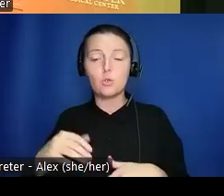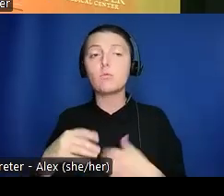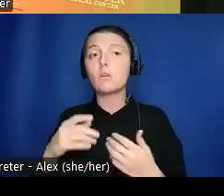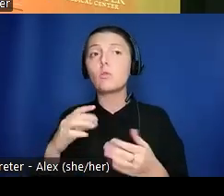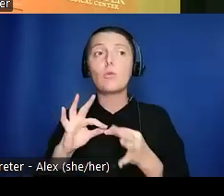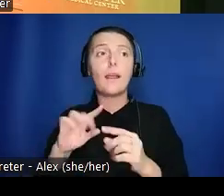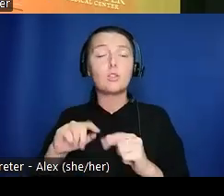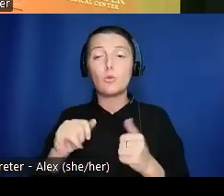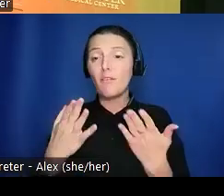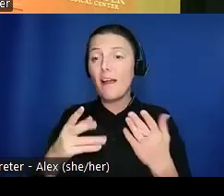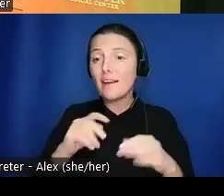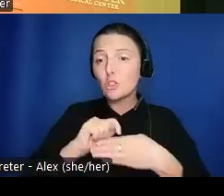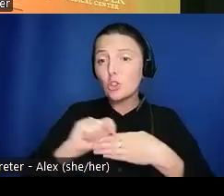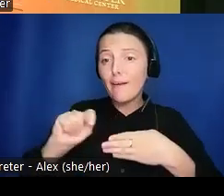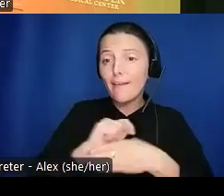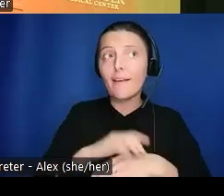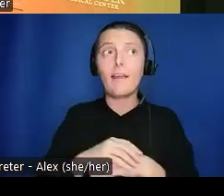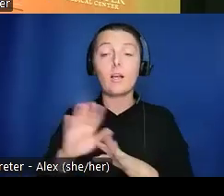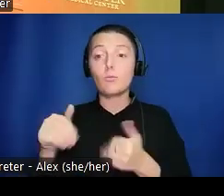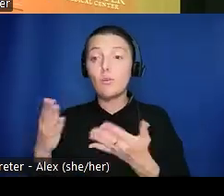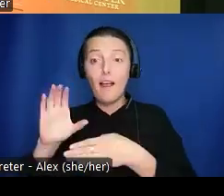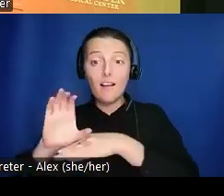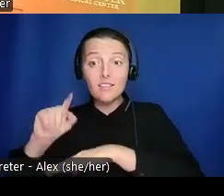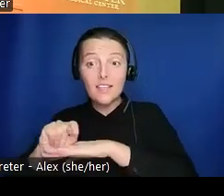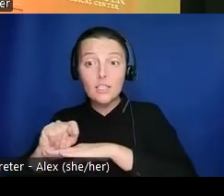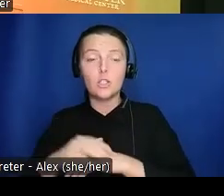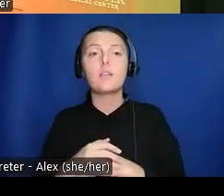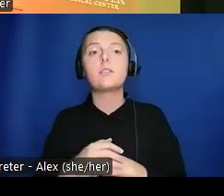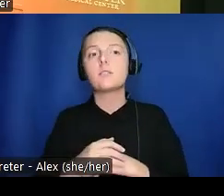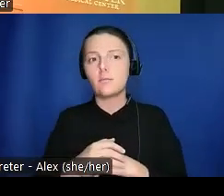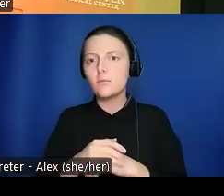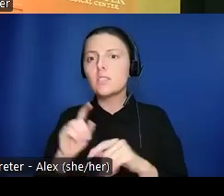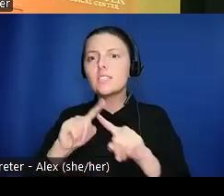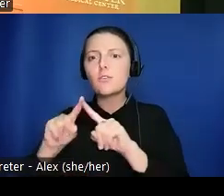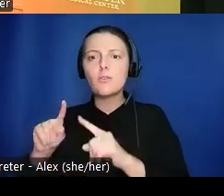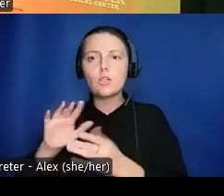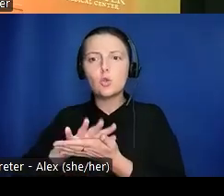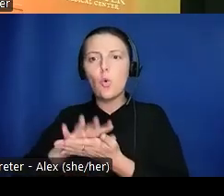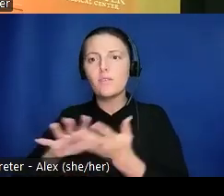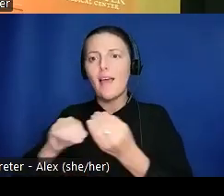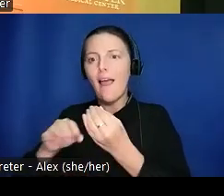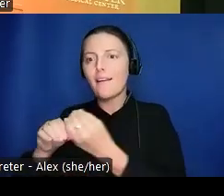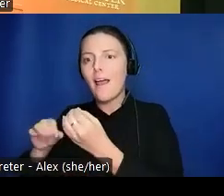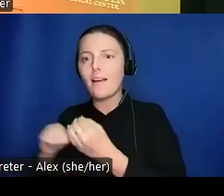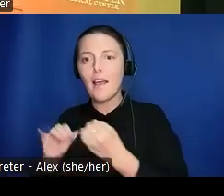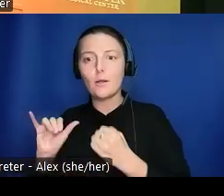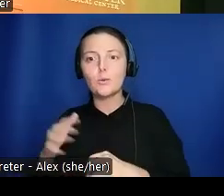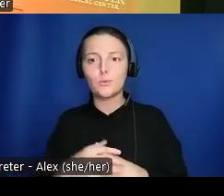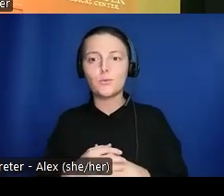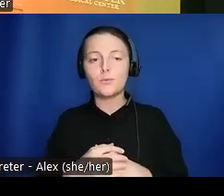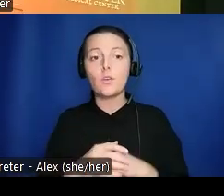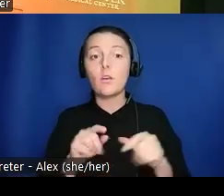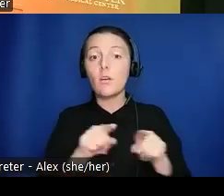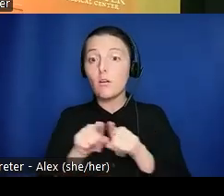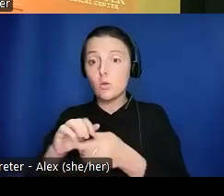and it keeps adding more and more schools as well. And then it is also starting to collaborate in Monroe County